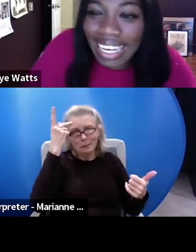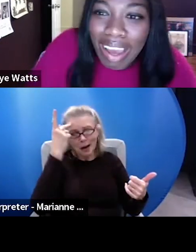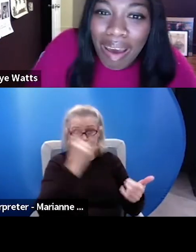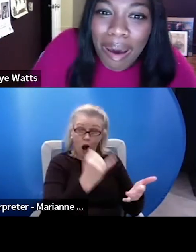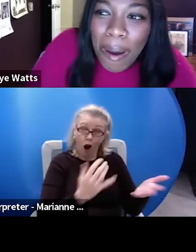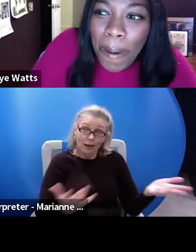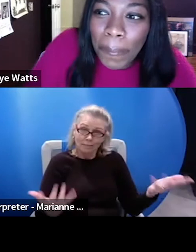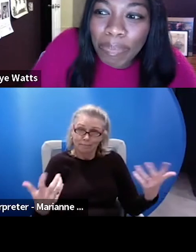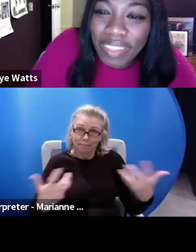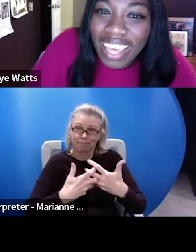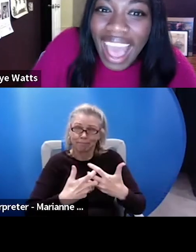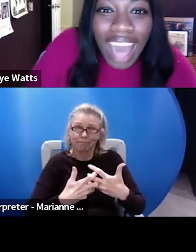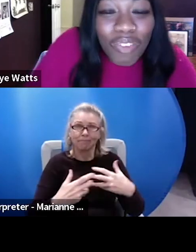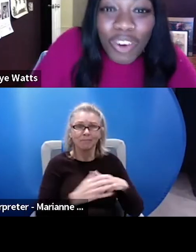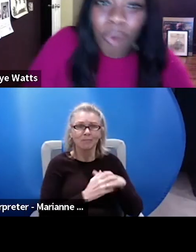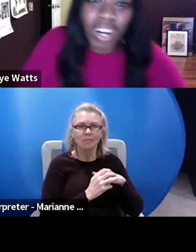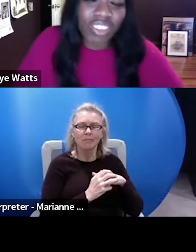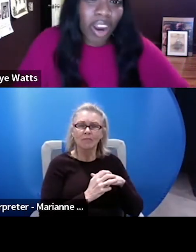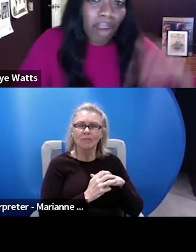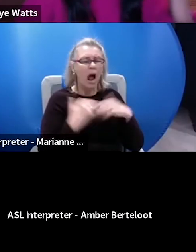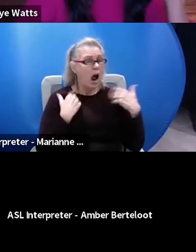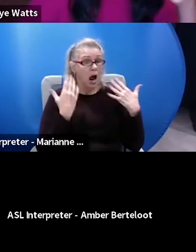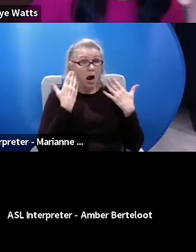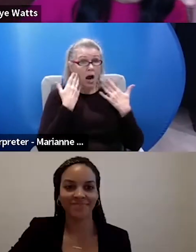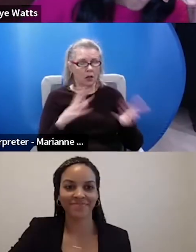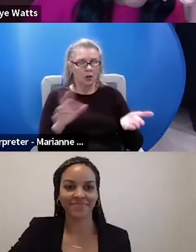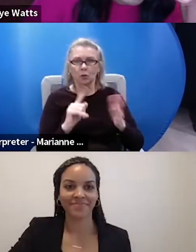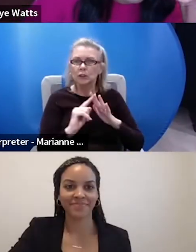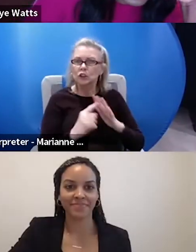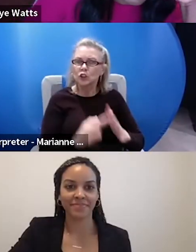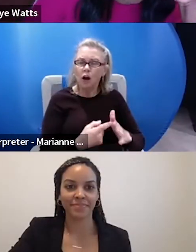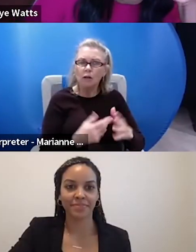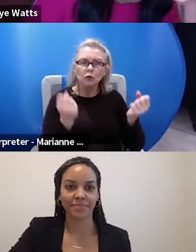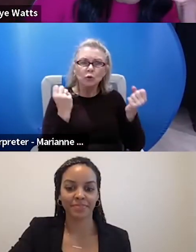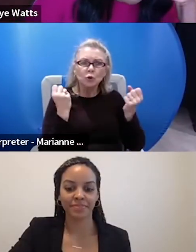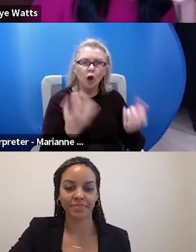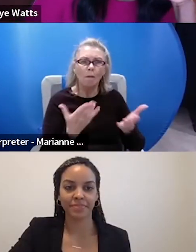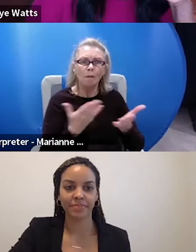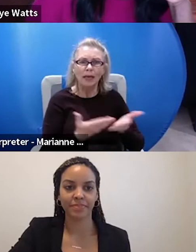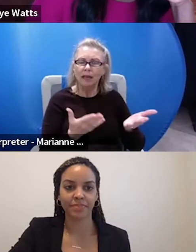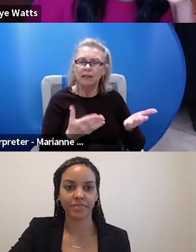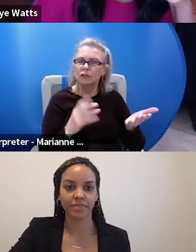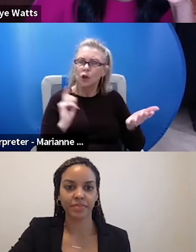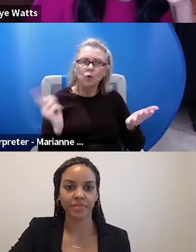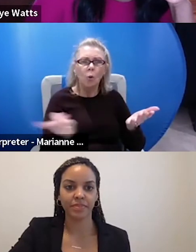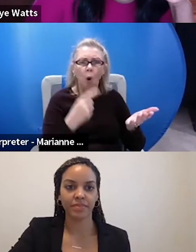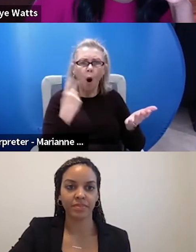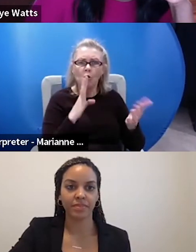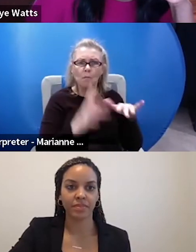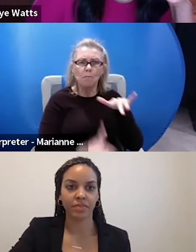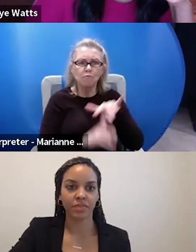in. I don't even know where to start because there are so many things that you all brought up in this